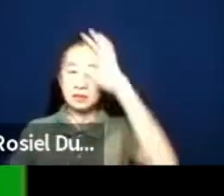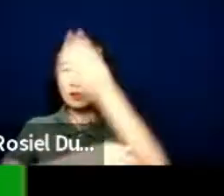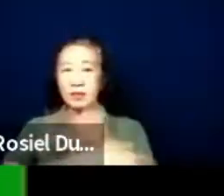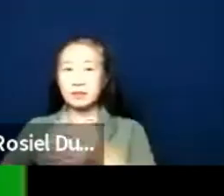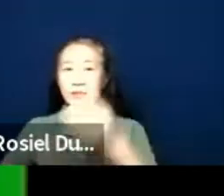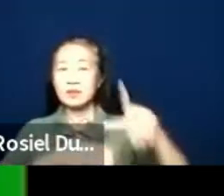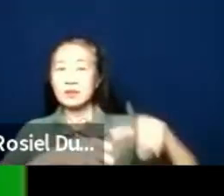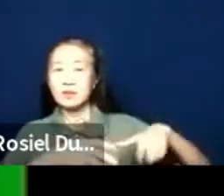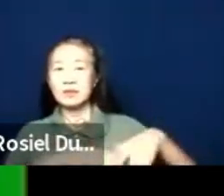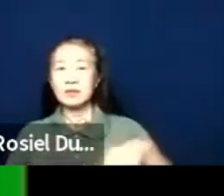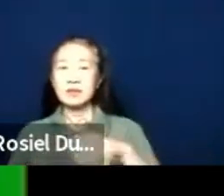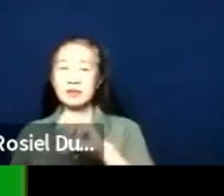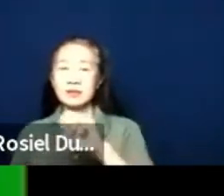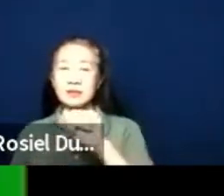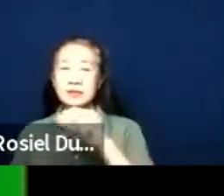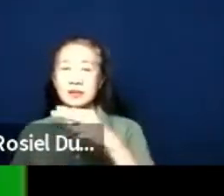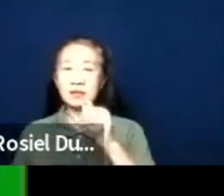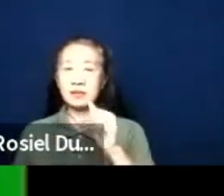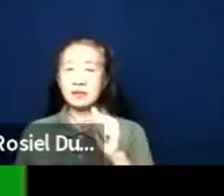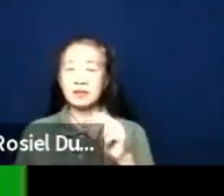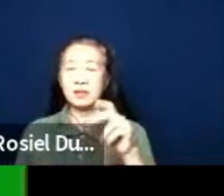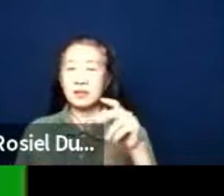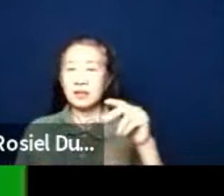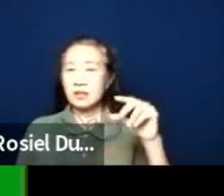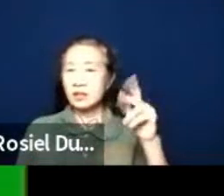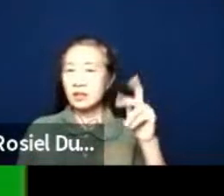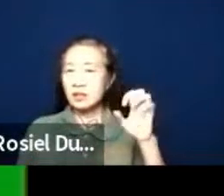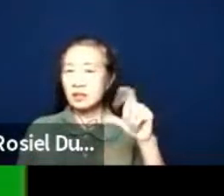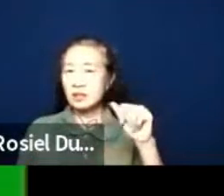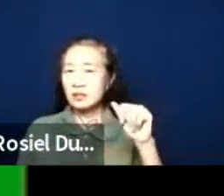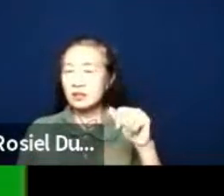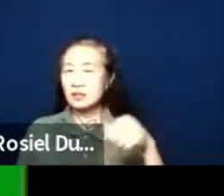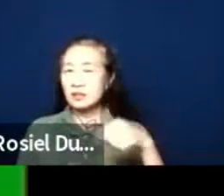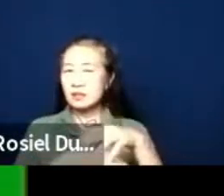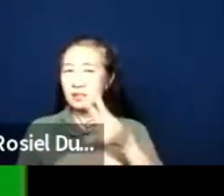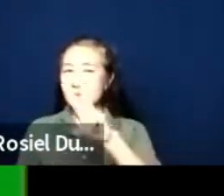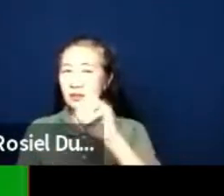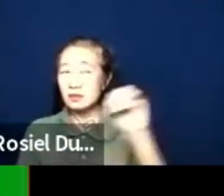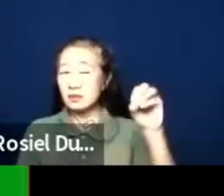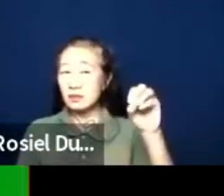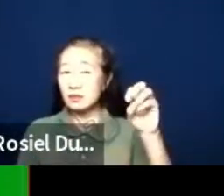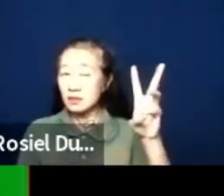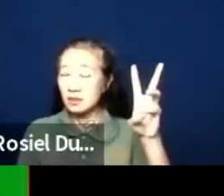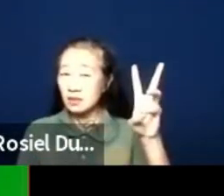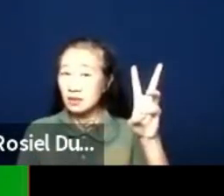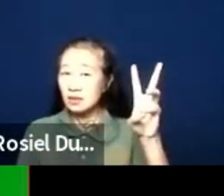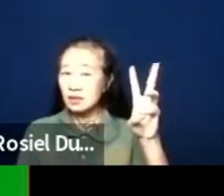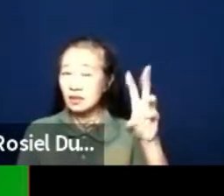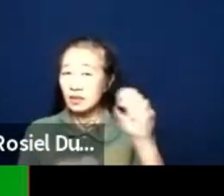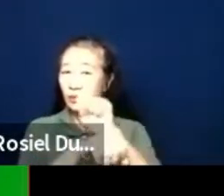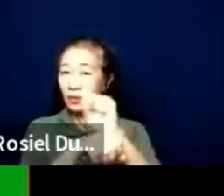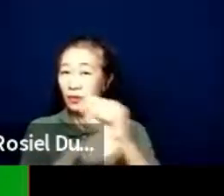Miss Shanti Kilduff, Joshua Kilduff. Then sometime in 2006, there, I worked